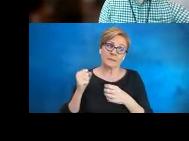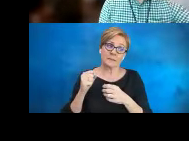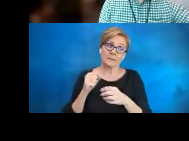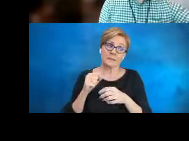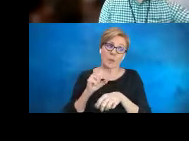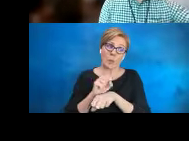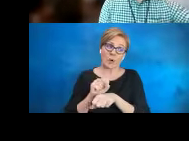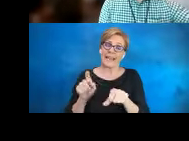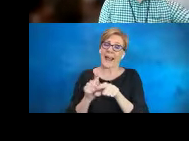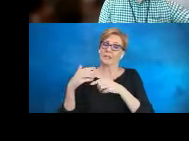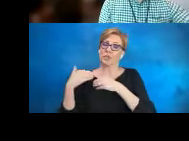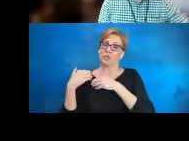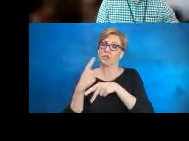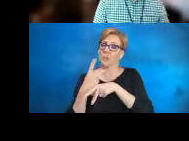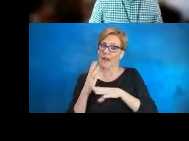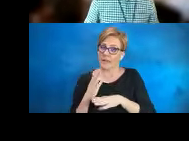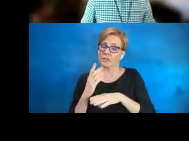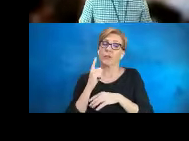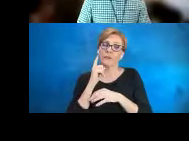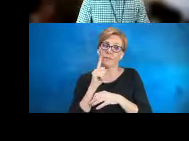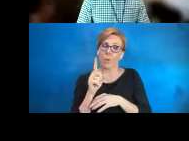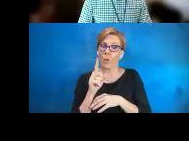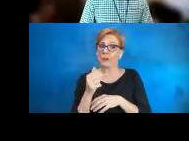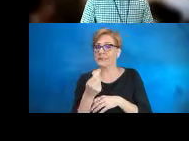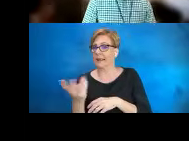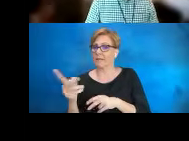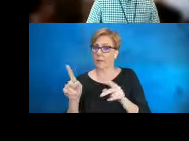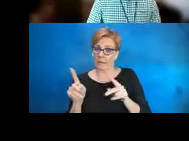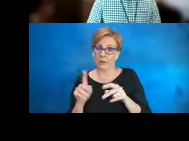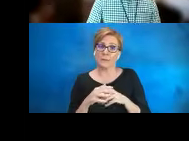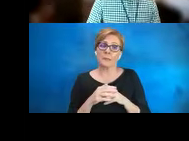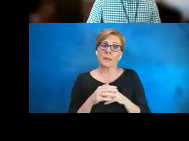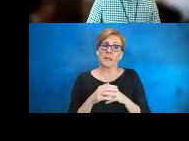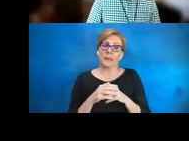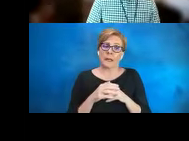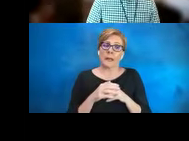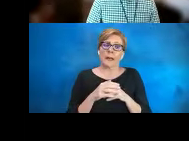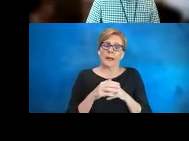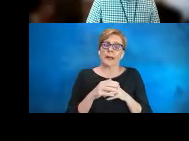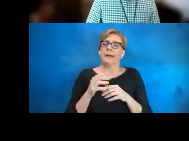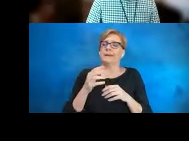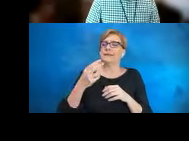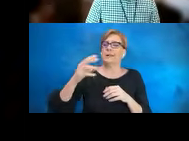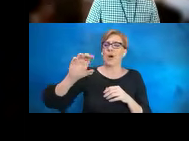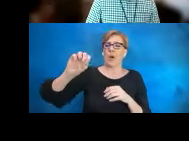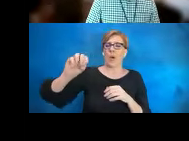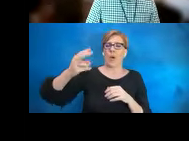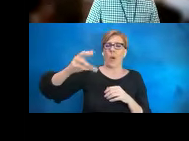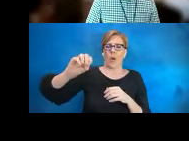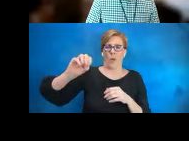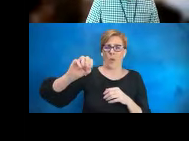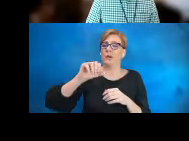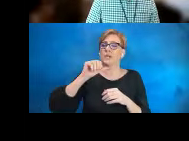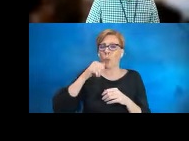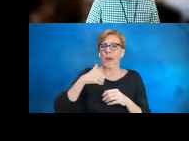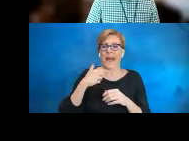often referred to as the judge's assistant. There isn't a judge assistant role at OHO. They are called case technicians